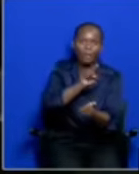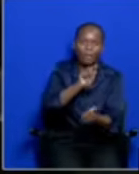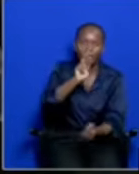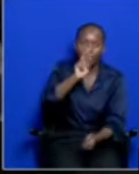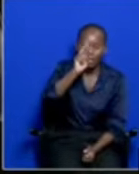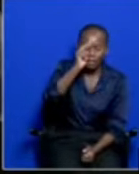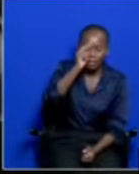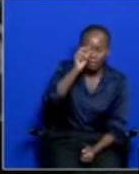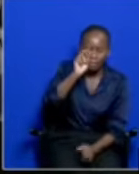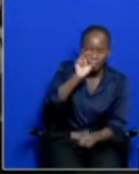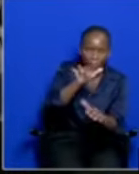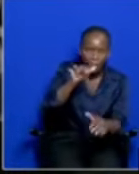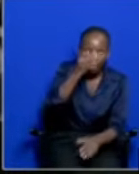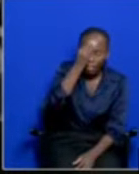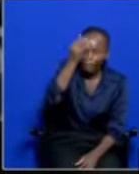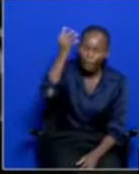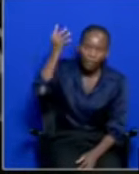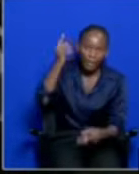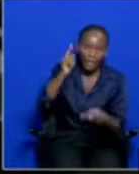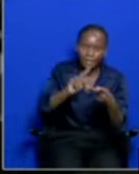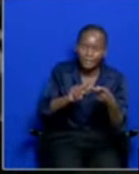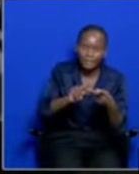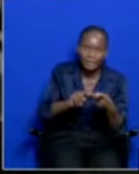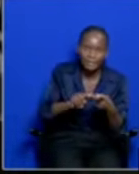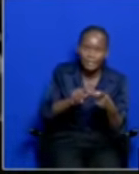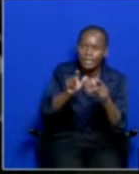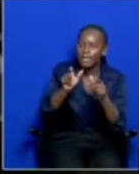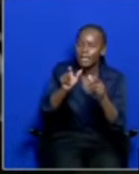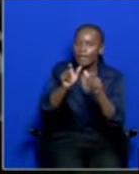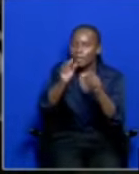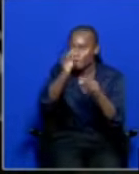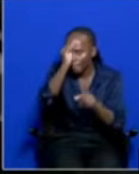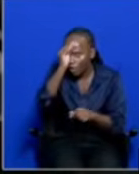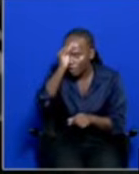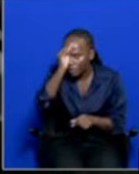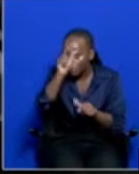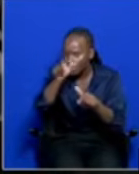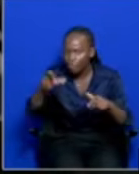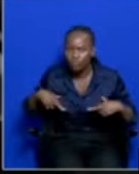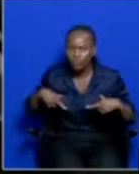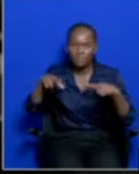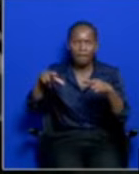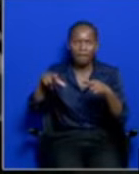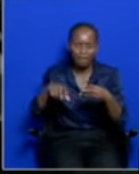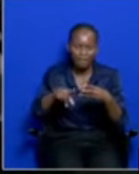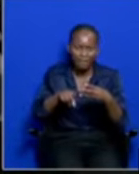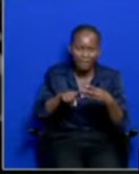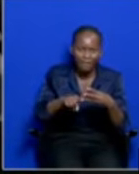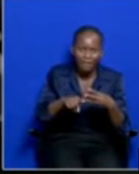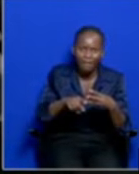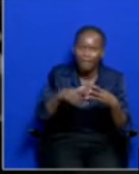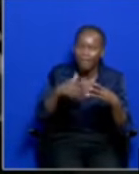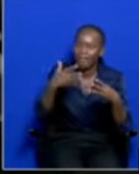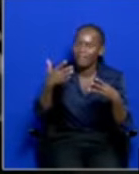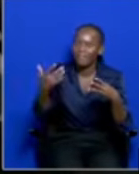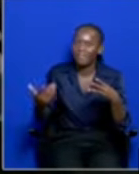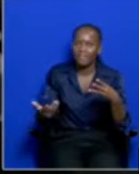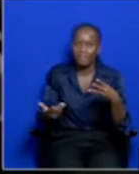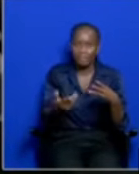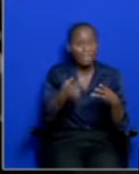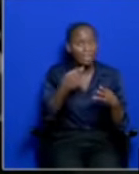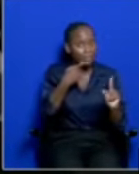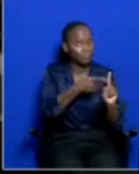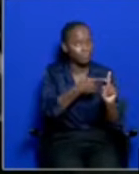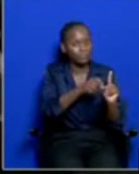officers retire in the process. In fact, in the case of Stalls, we are told that at the end of January